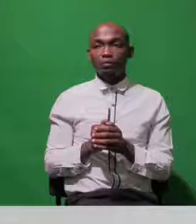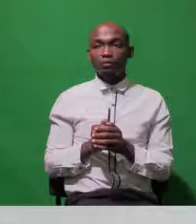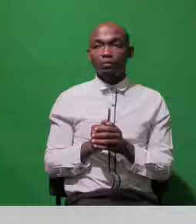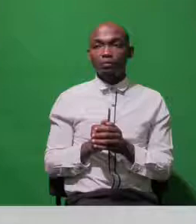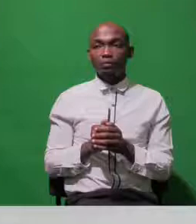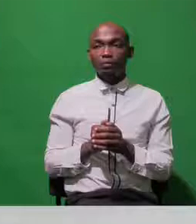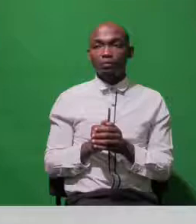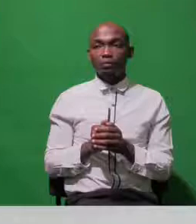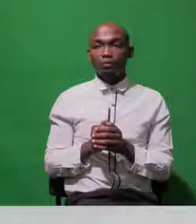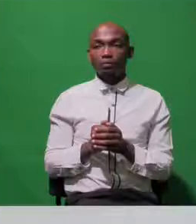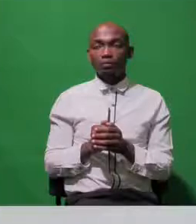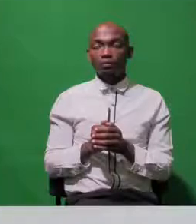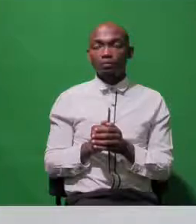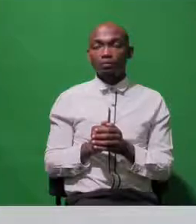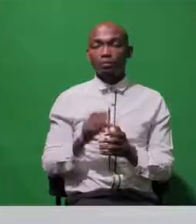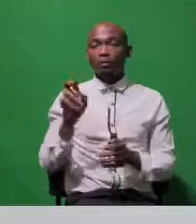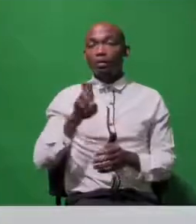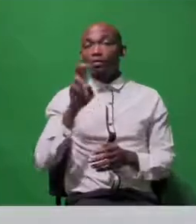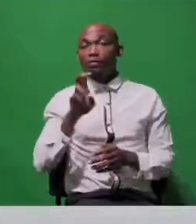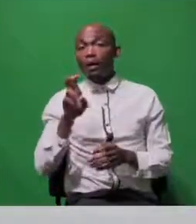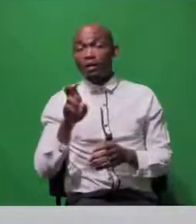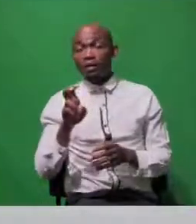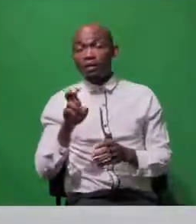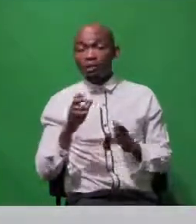So find the position of the image.